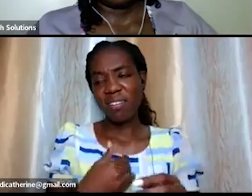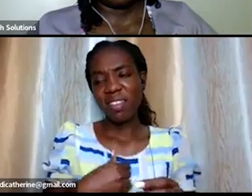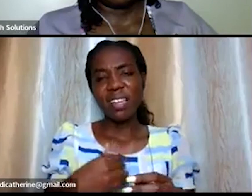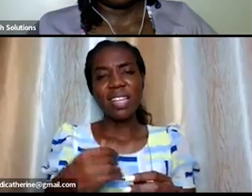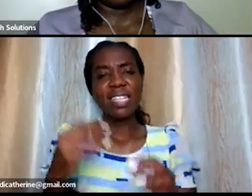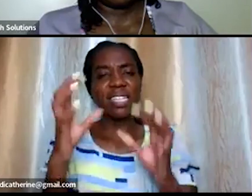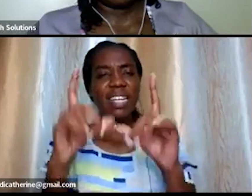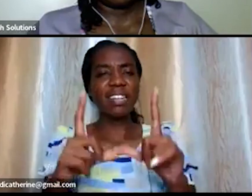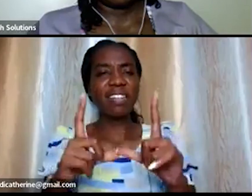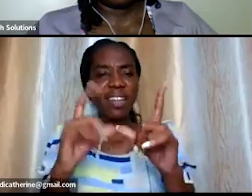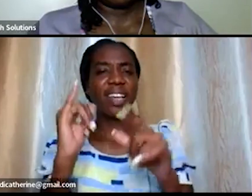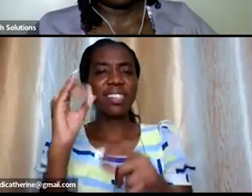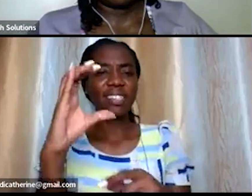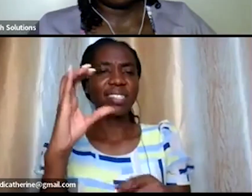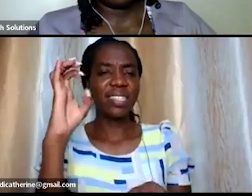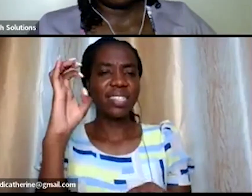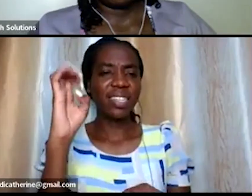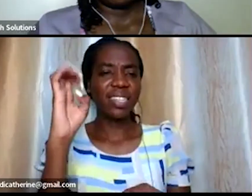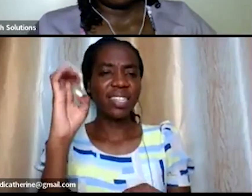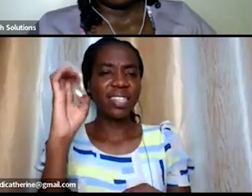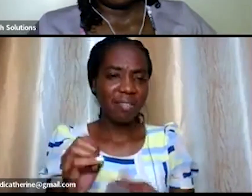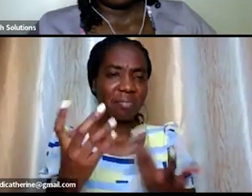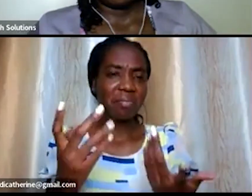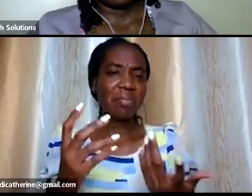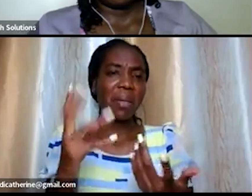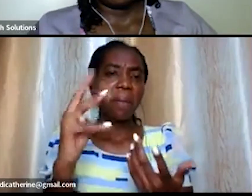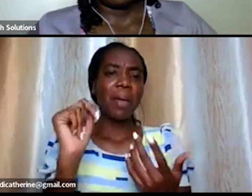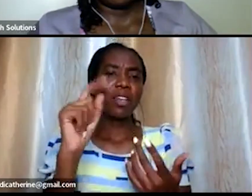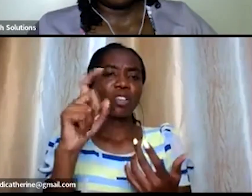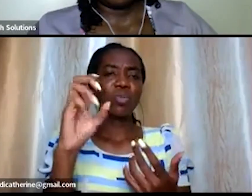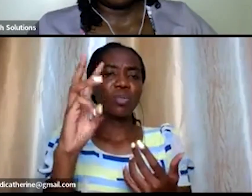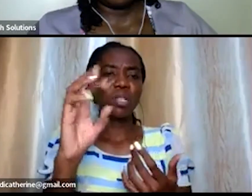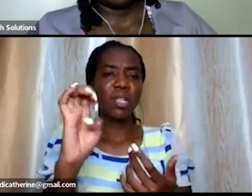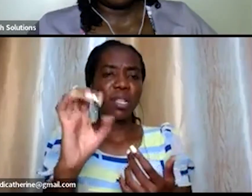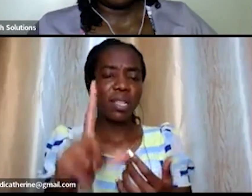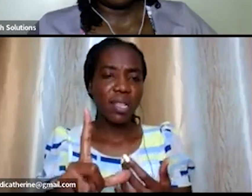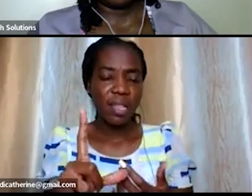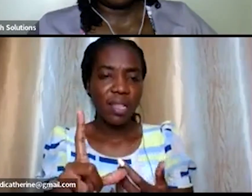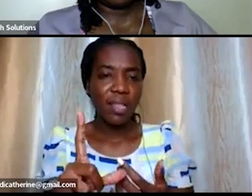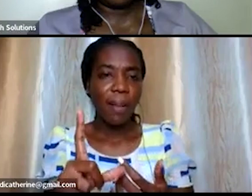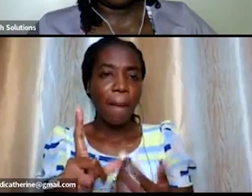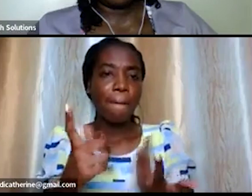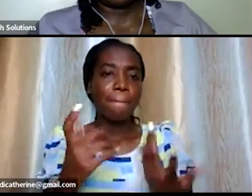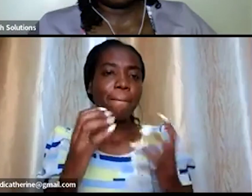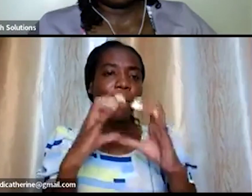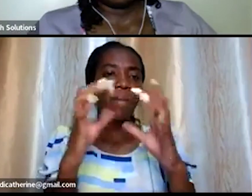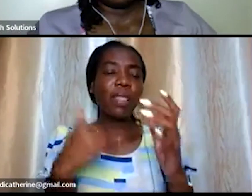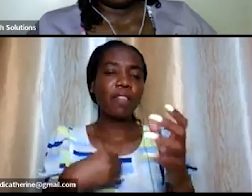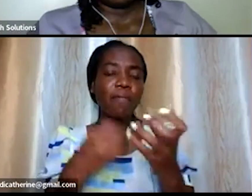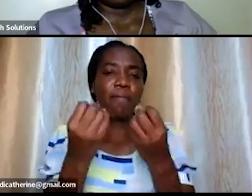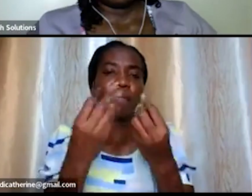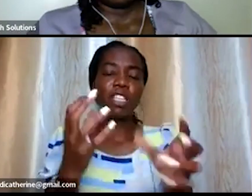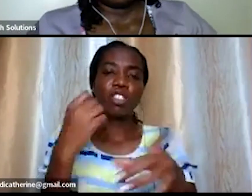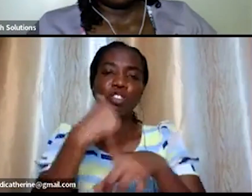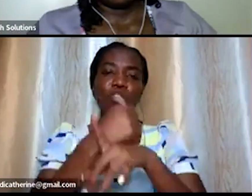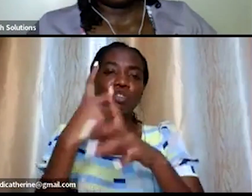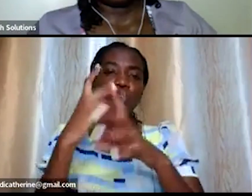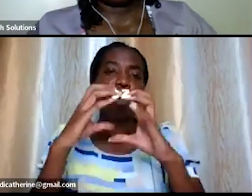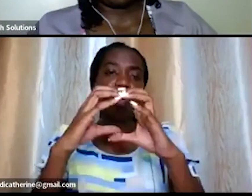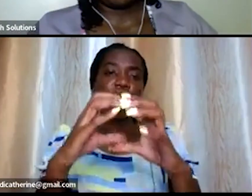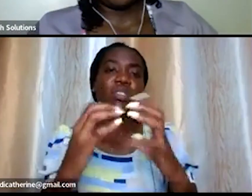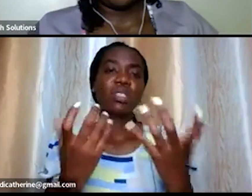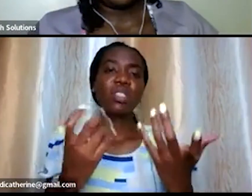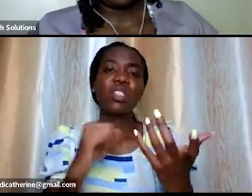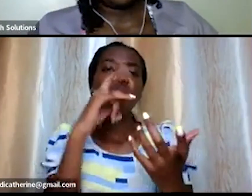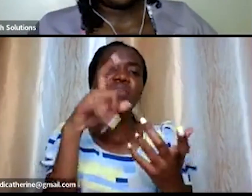ICF coach or John Maxwell coach or what are the other schools of coaching? There are so many. You don't have to. You can even start off with